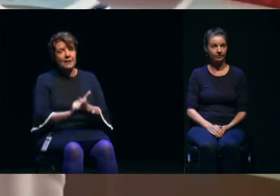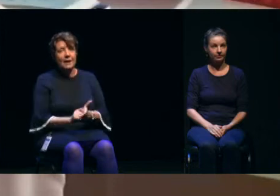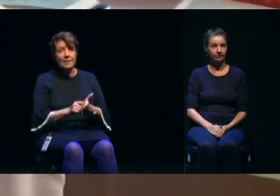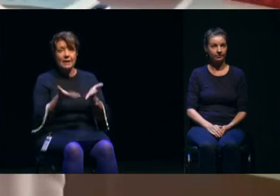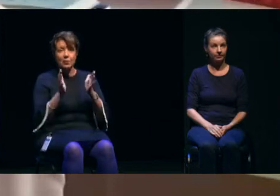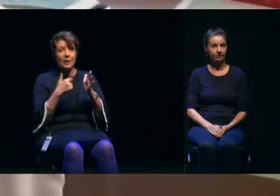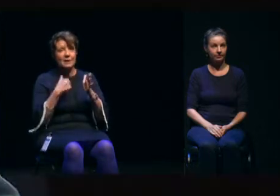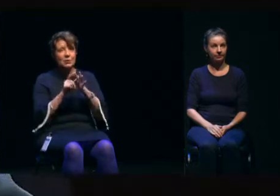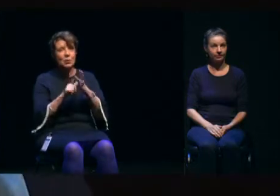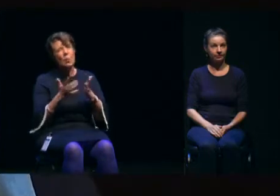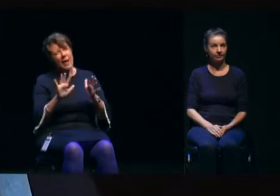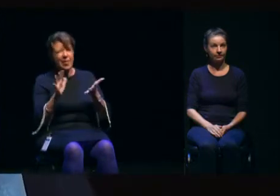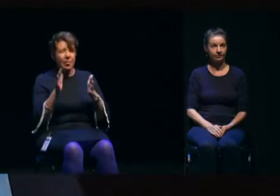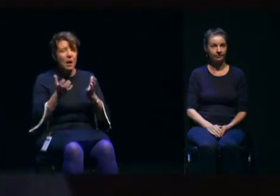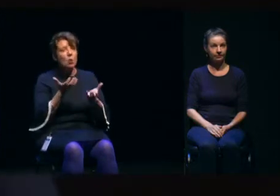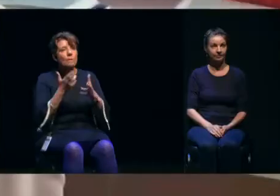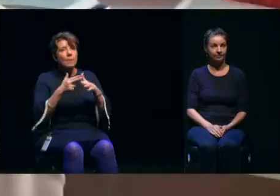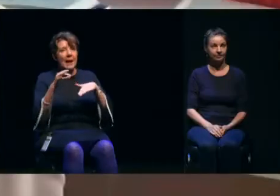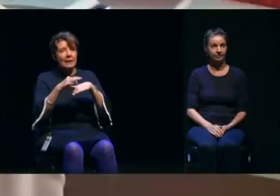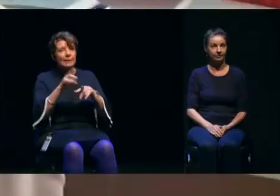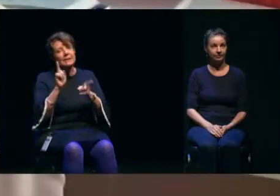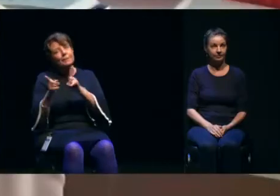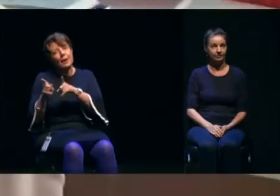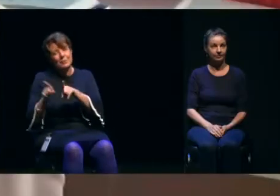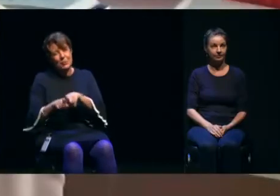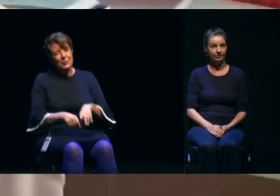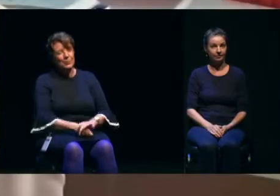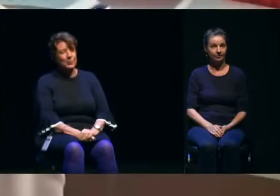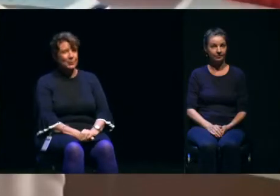I do. Well, I cook for my husband sometimes also.